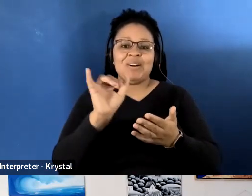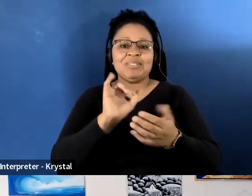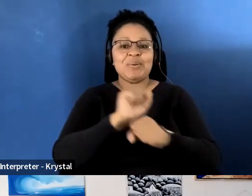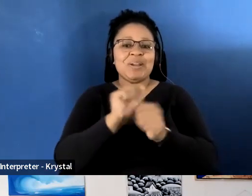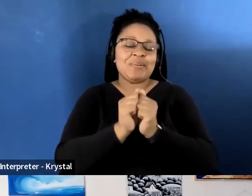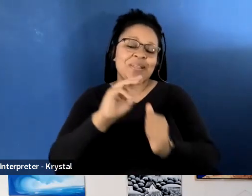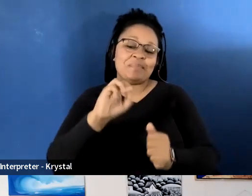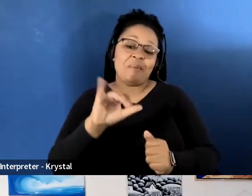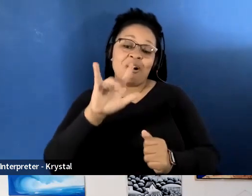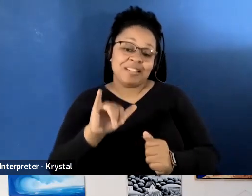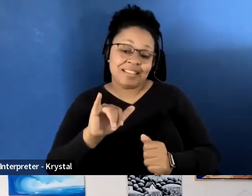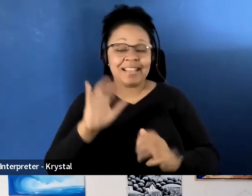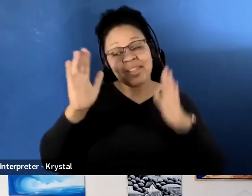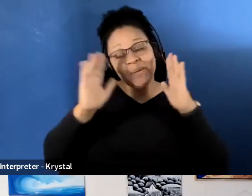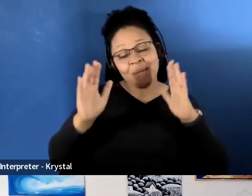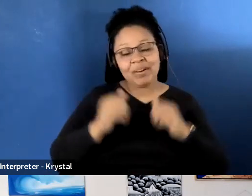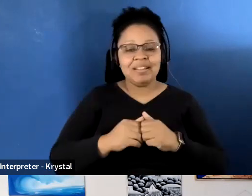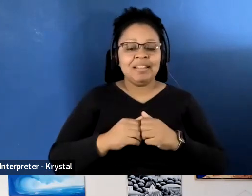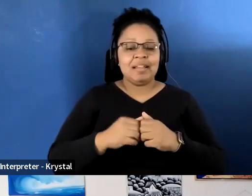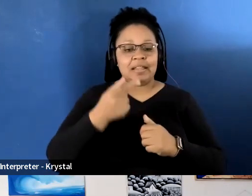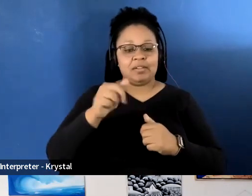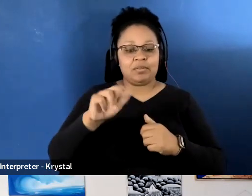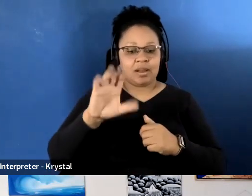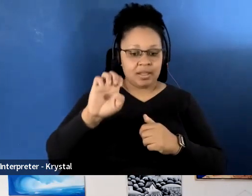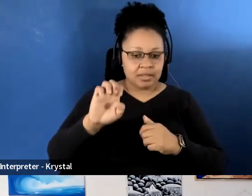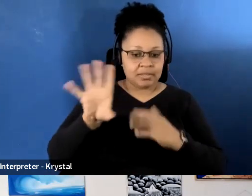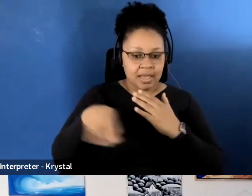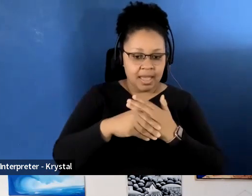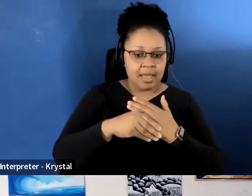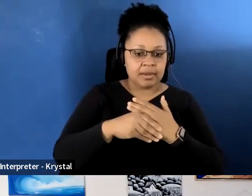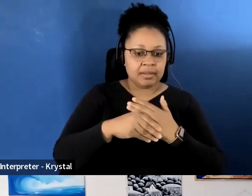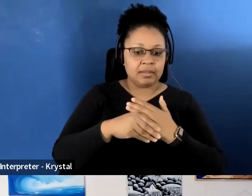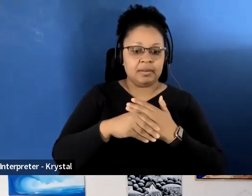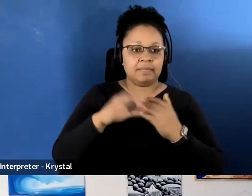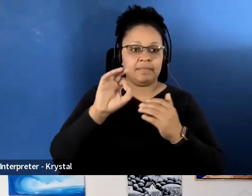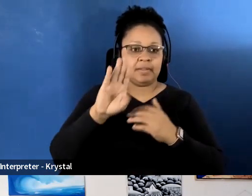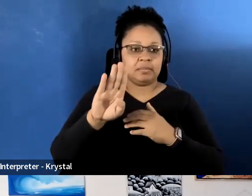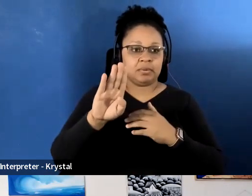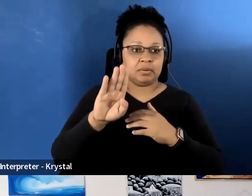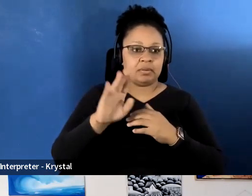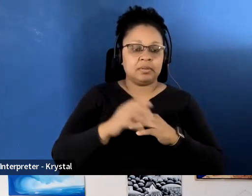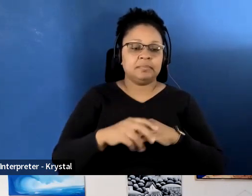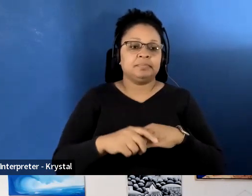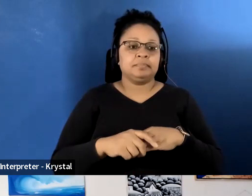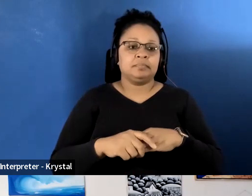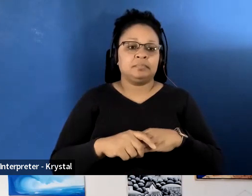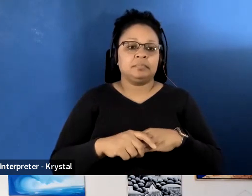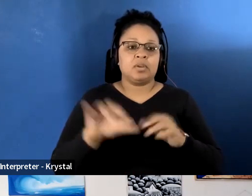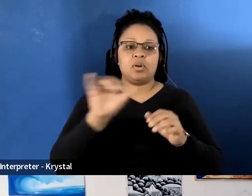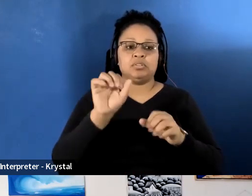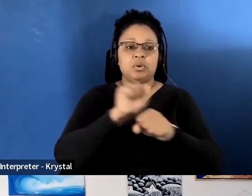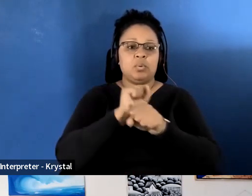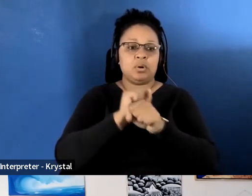So hi, everyone. And then Grace did put her Facebook in the chat. And my work